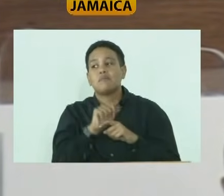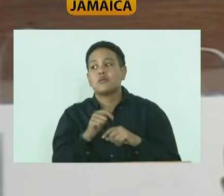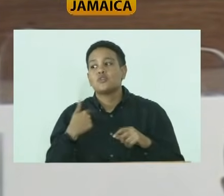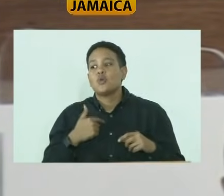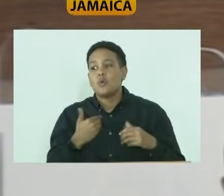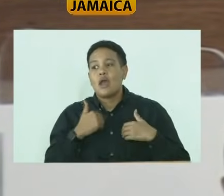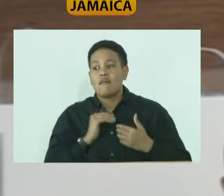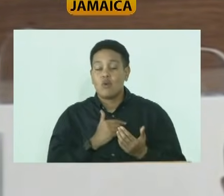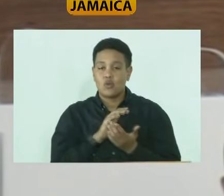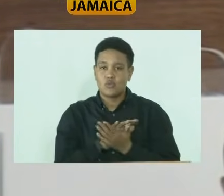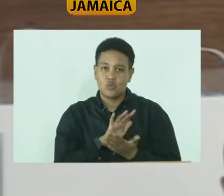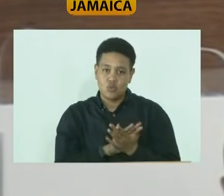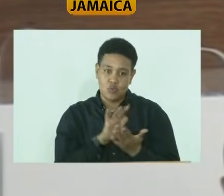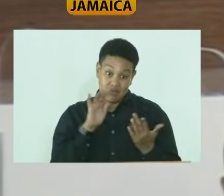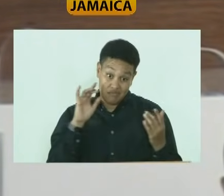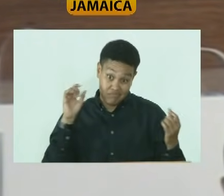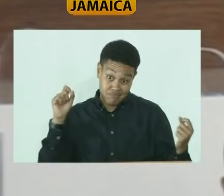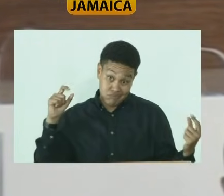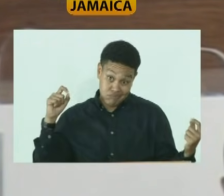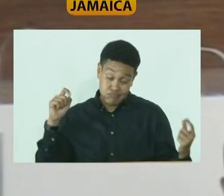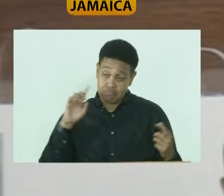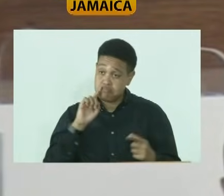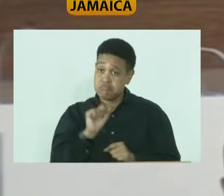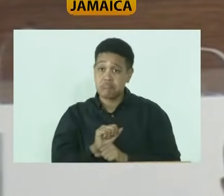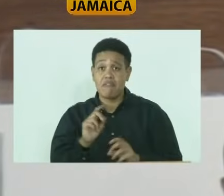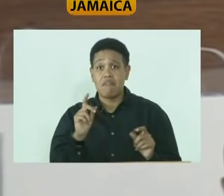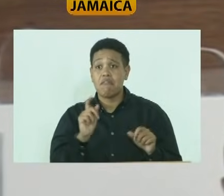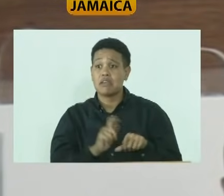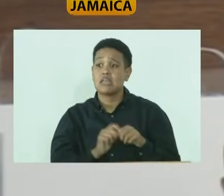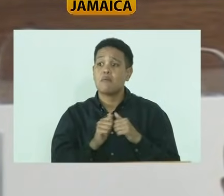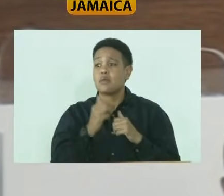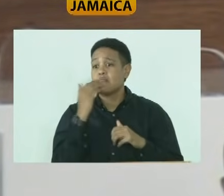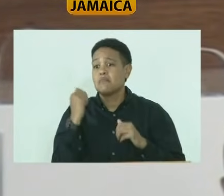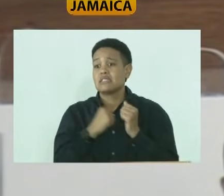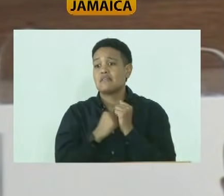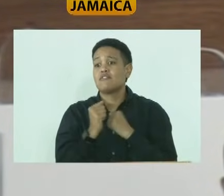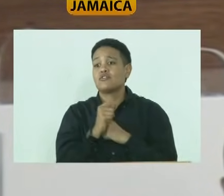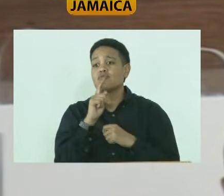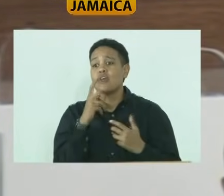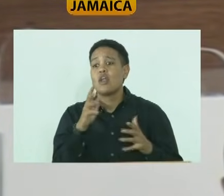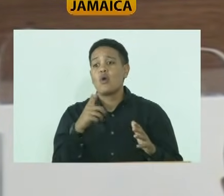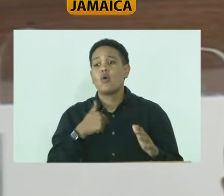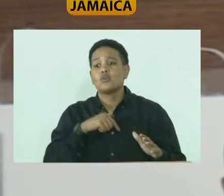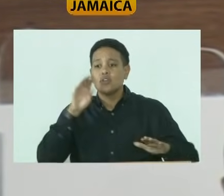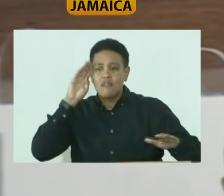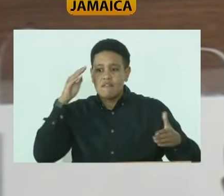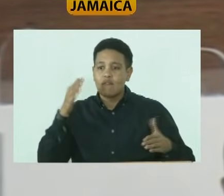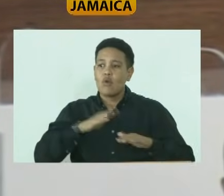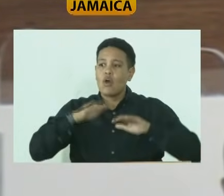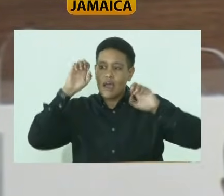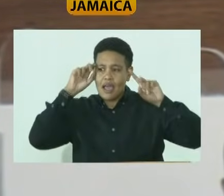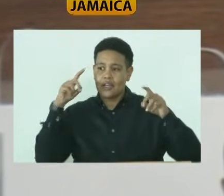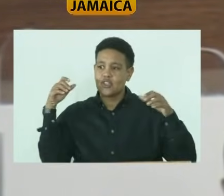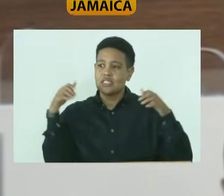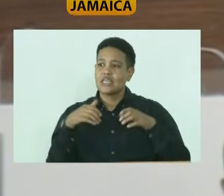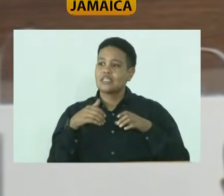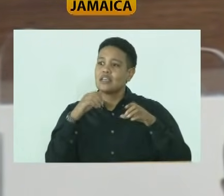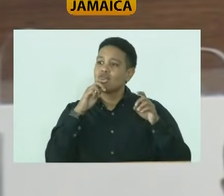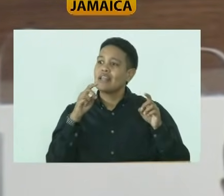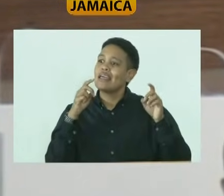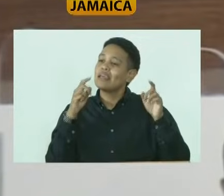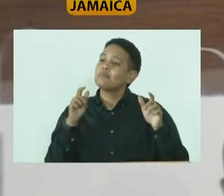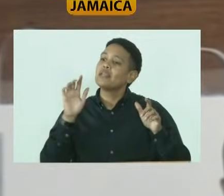our schools connected in the fastest possible time with the best infrastructure that allows us to address the educational sector's immediate